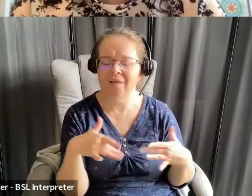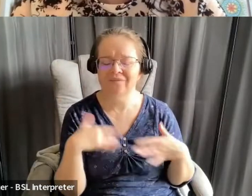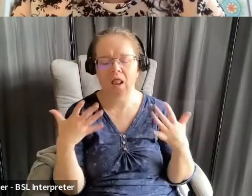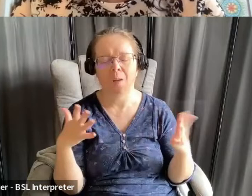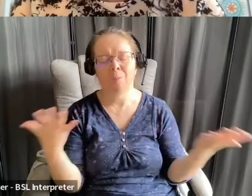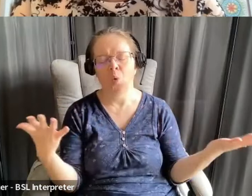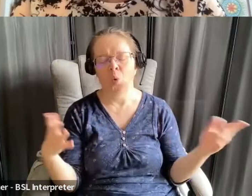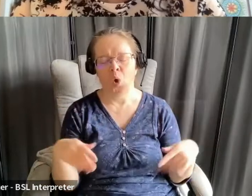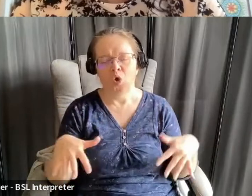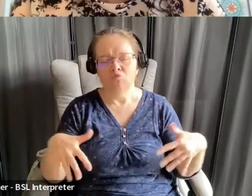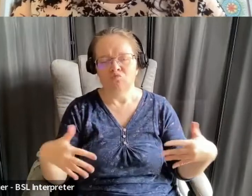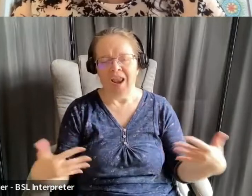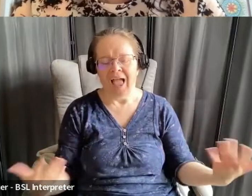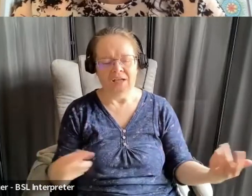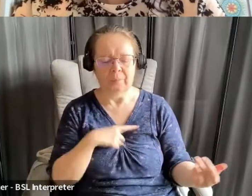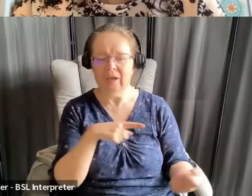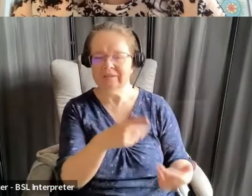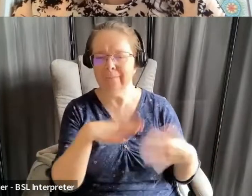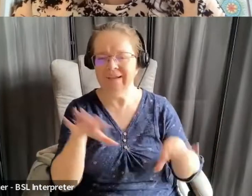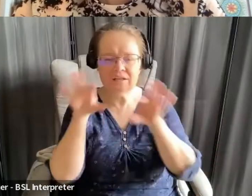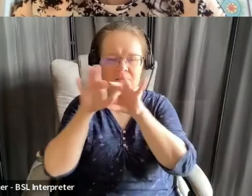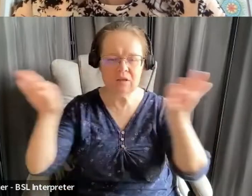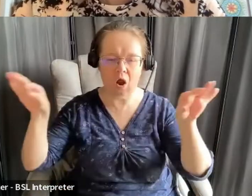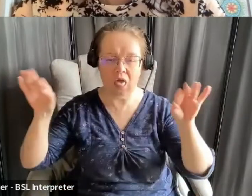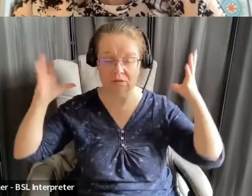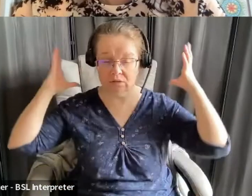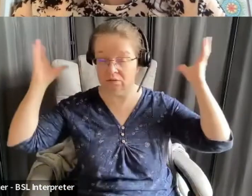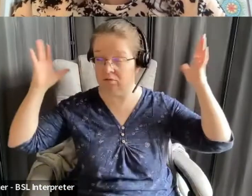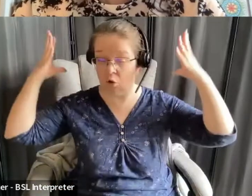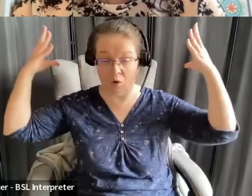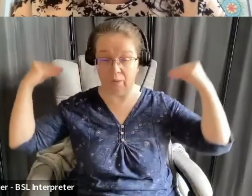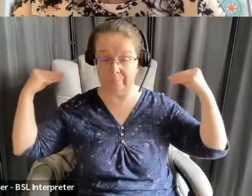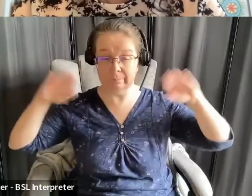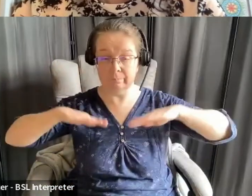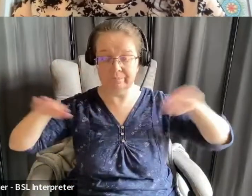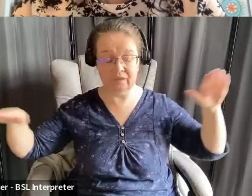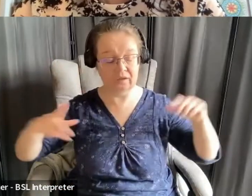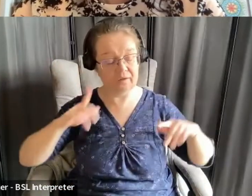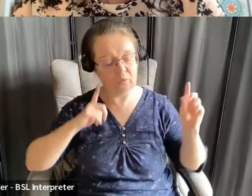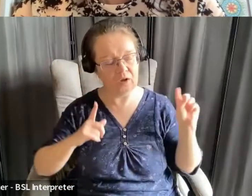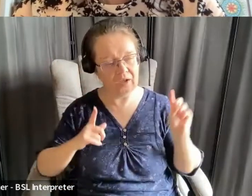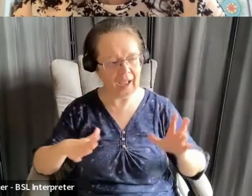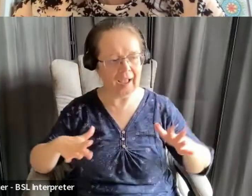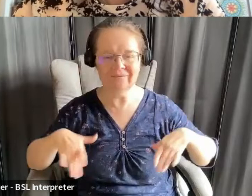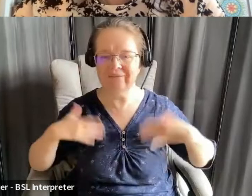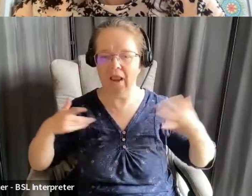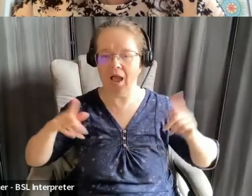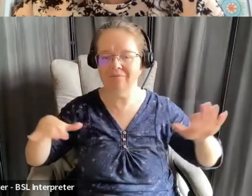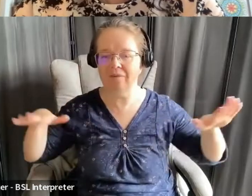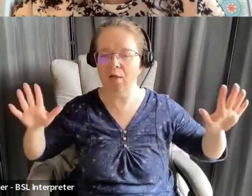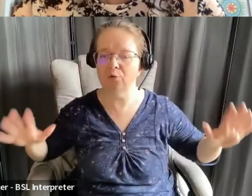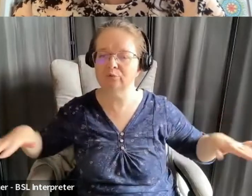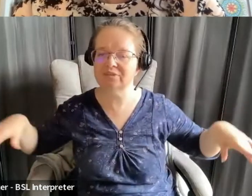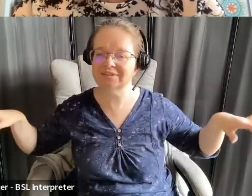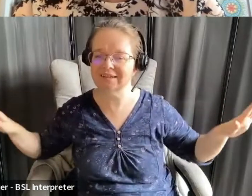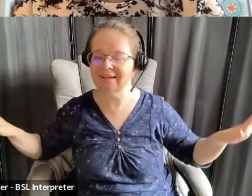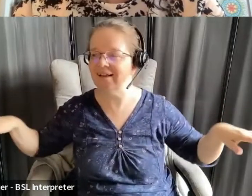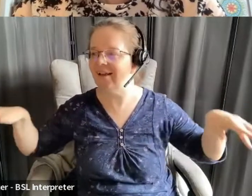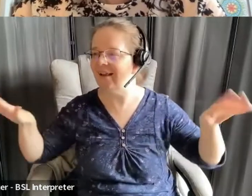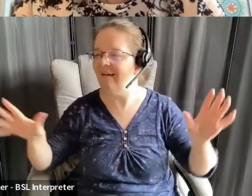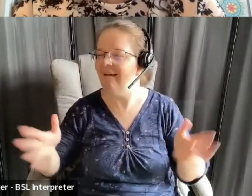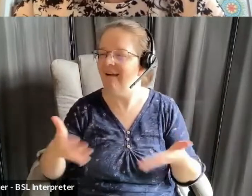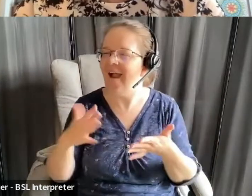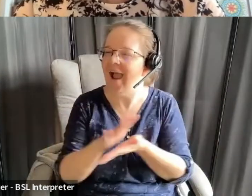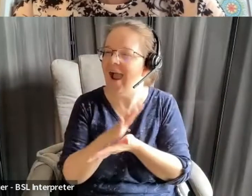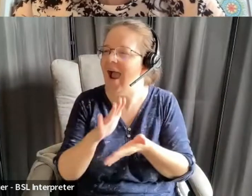as well. So again, it's another wellness reaction for me, that they come away feeling floating on air and happy, and you know, they've had